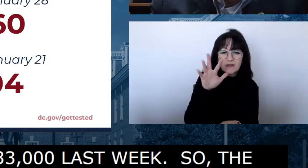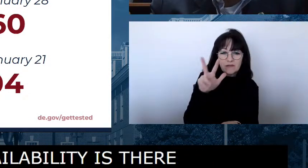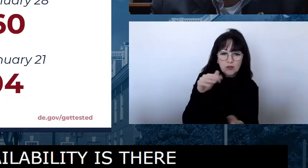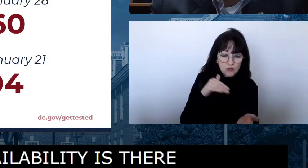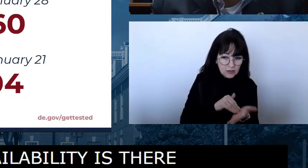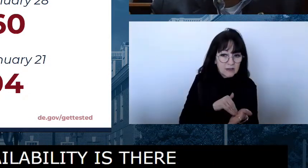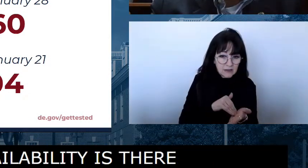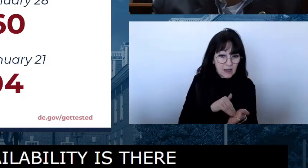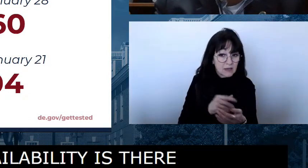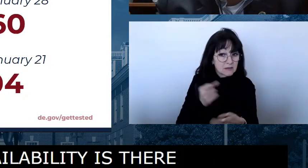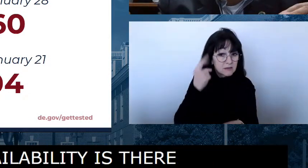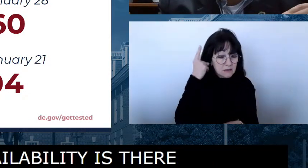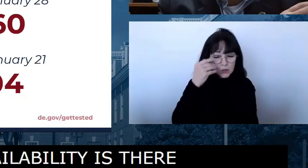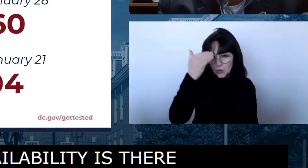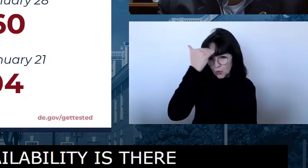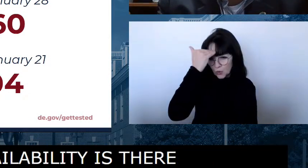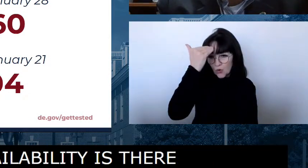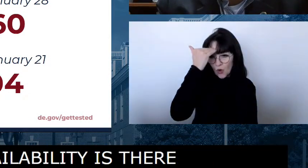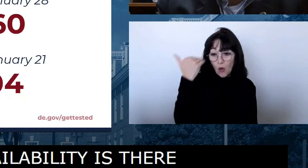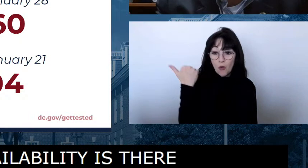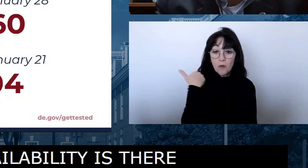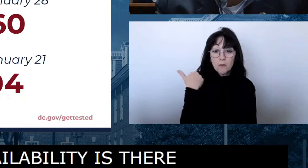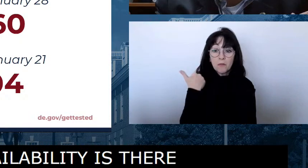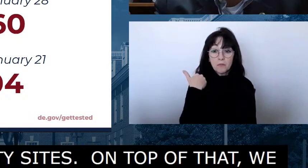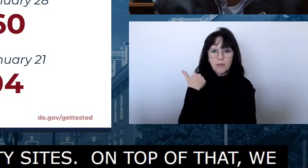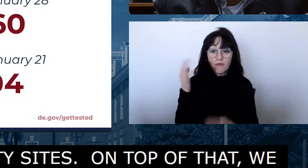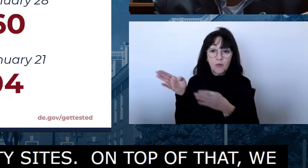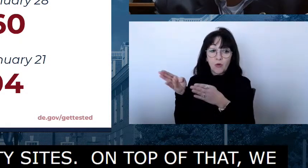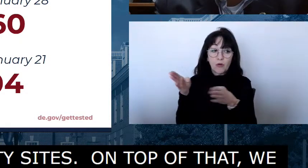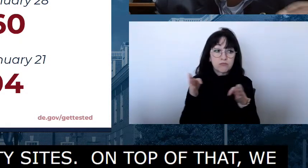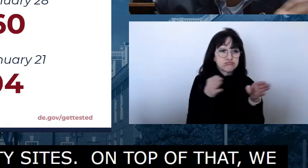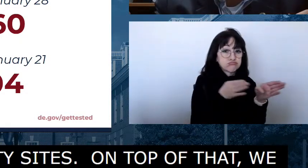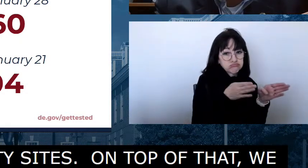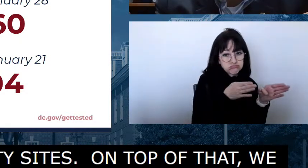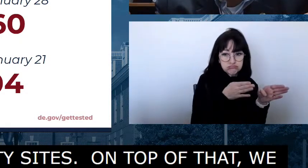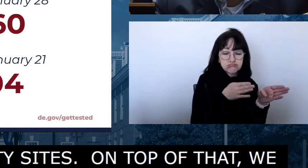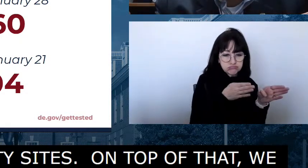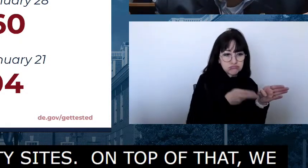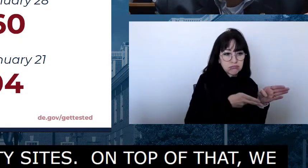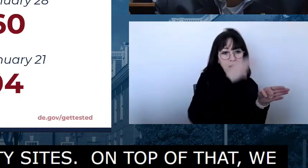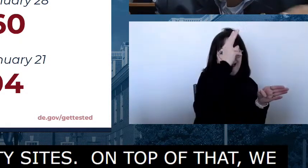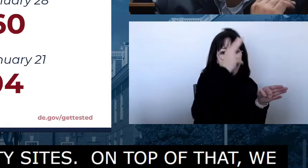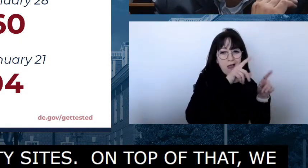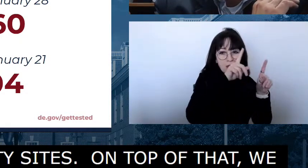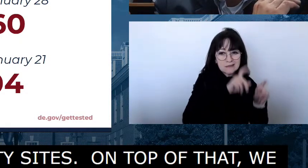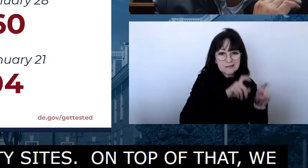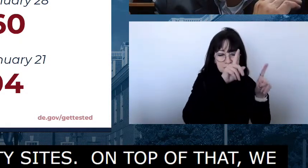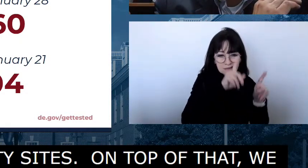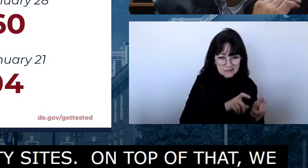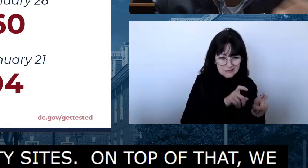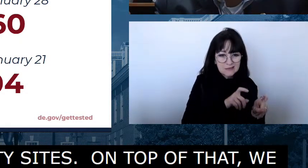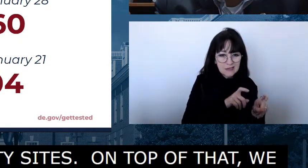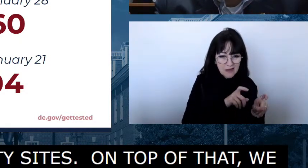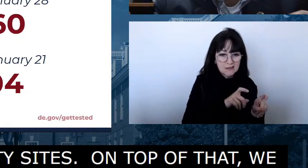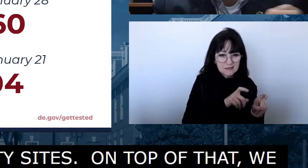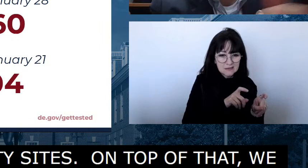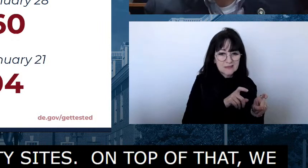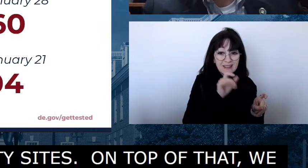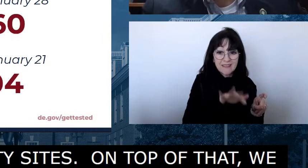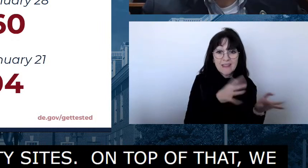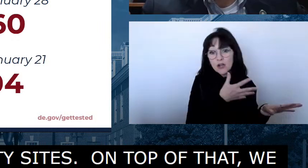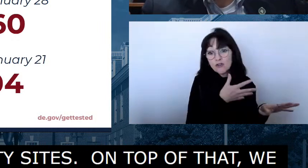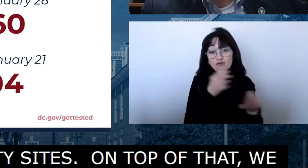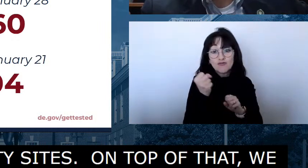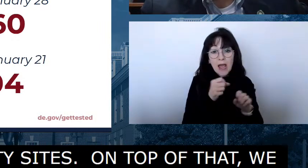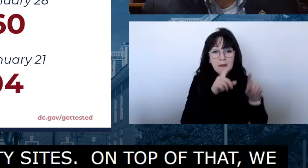the pendulum has swung, and we talked about this late last year. There's such a high need for testing. The rapid tests that you